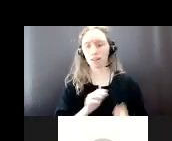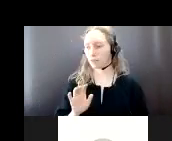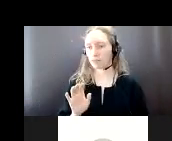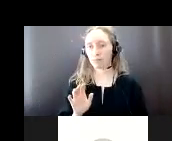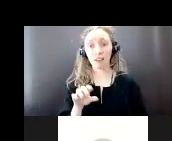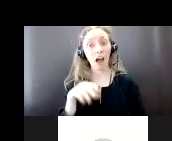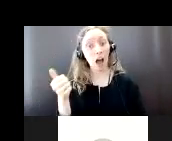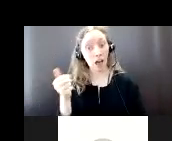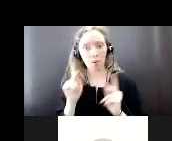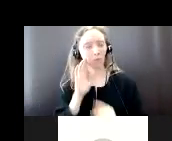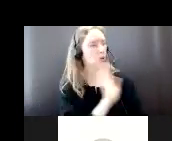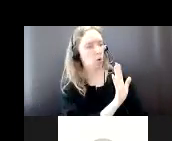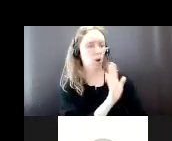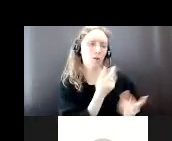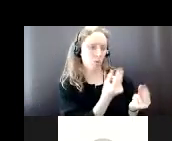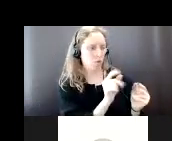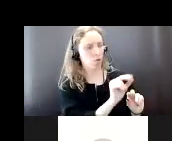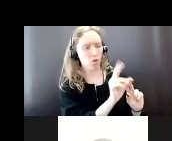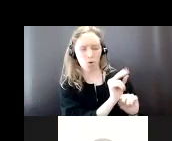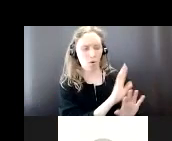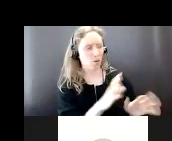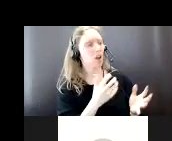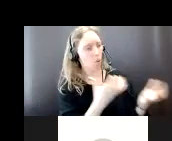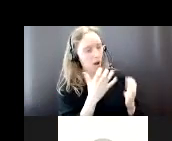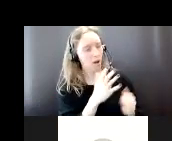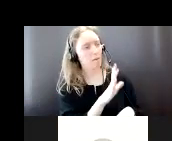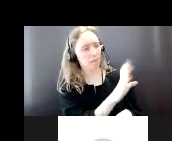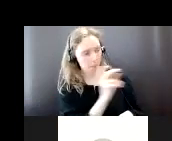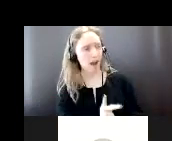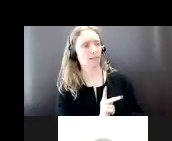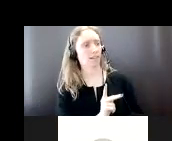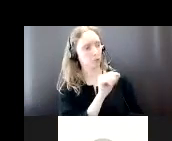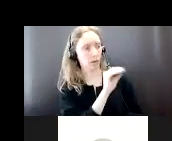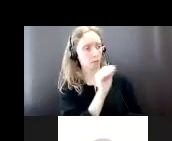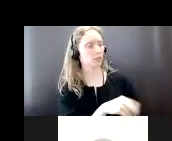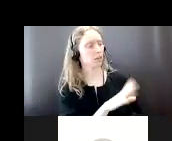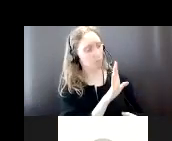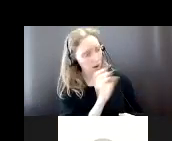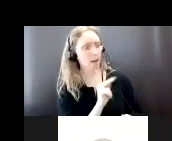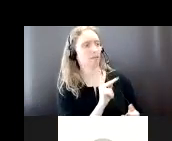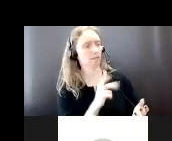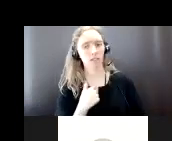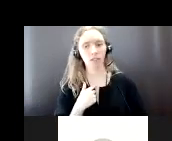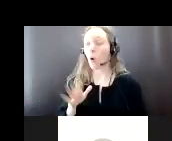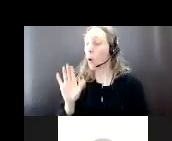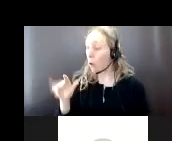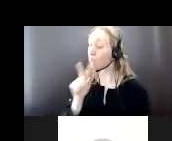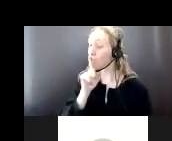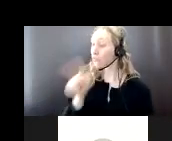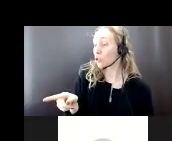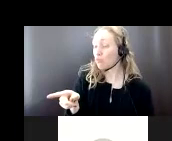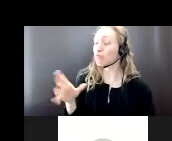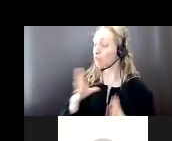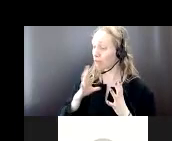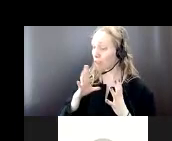Chris, I want to get my 20% and I want to cash out. And what do I say? Not a problem. So